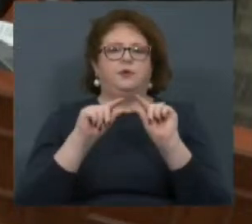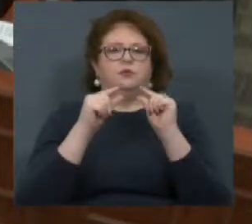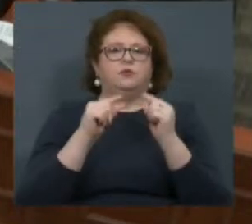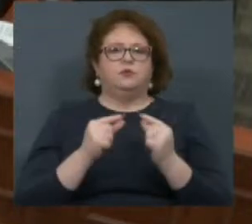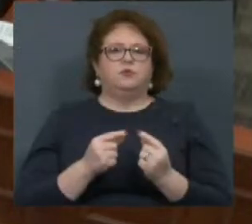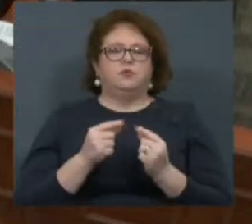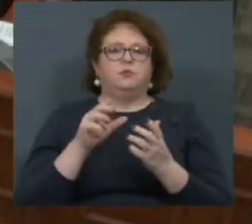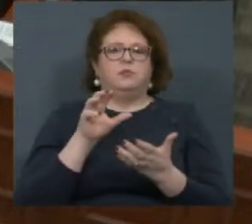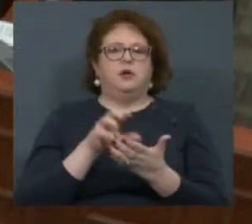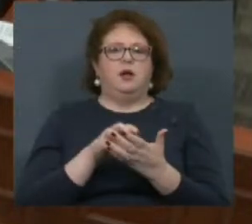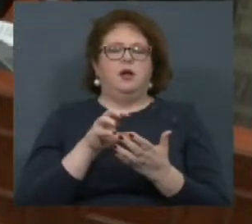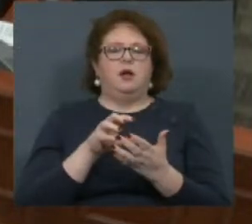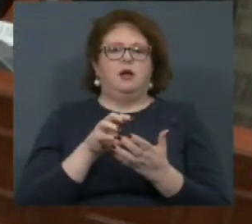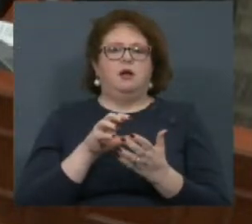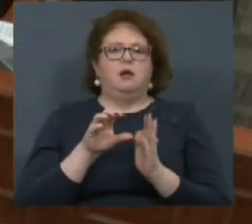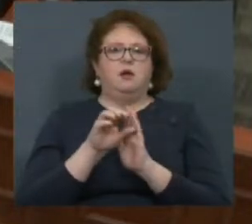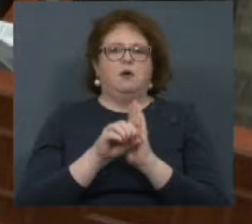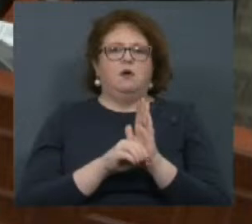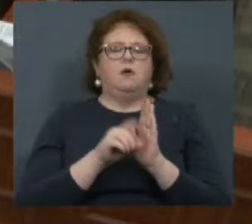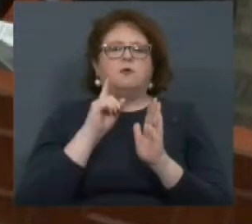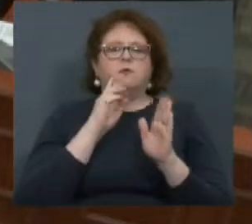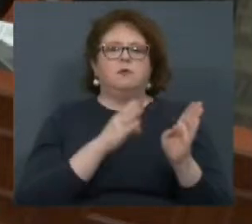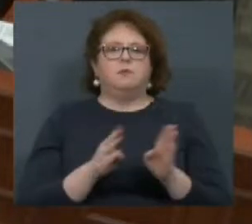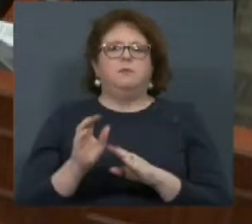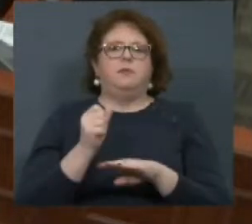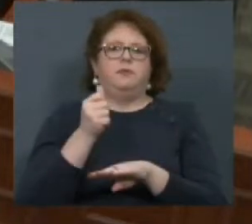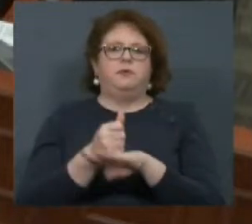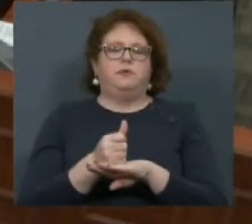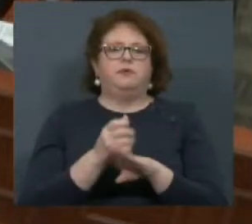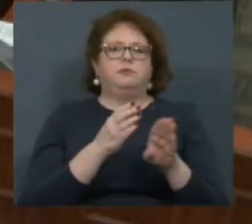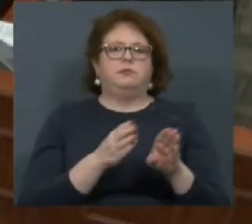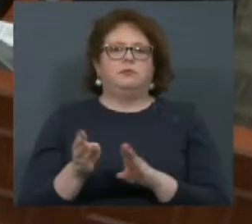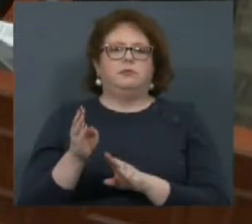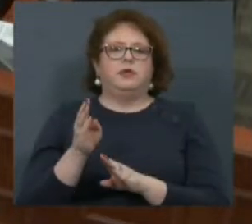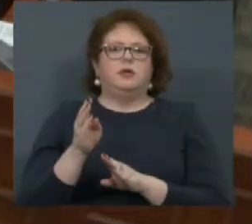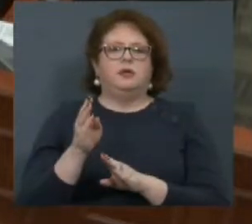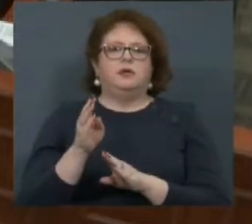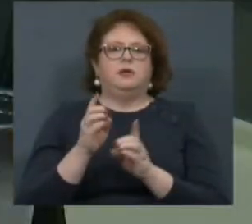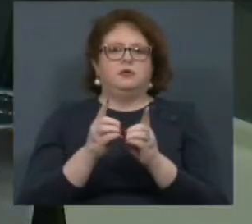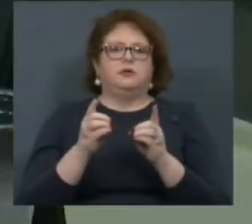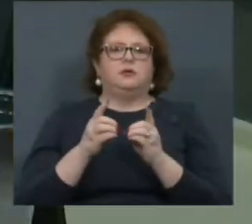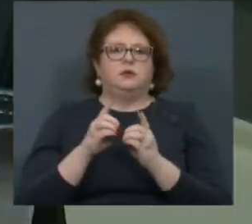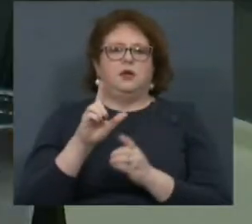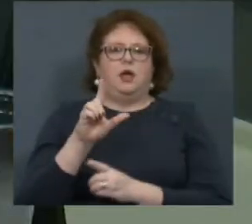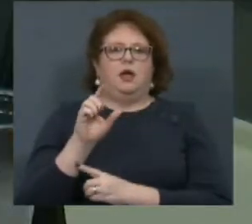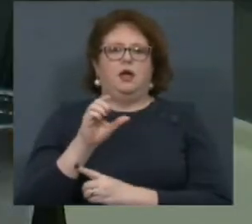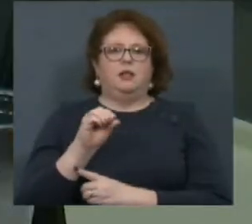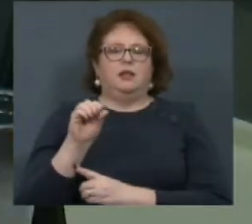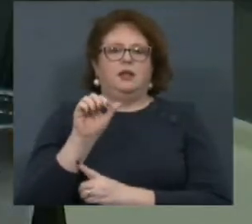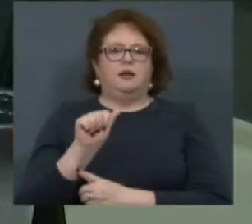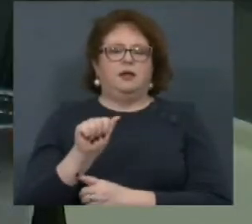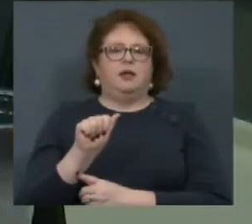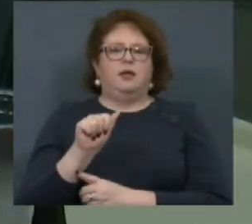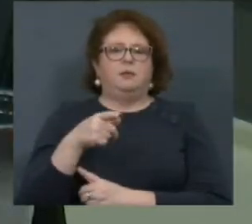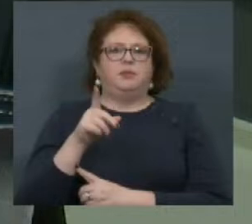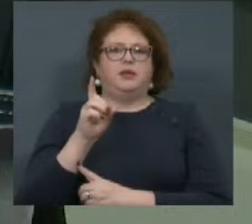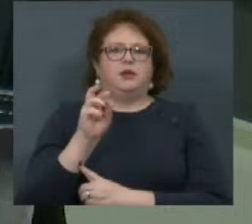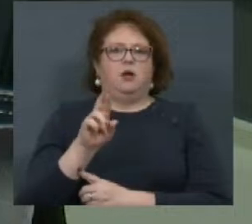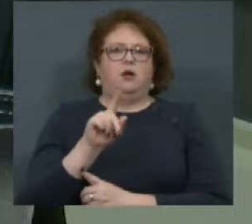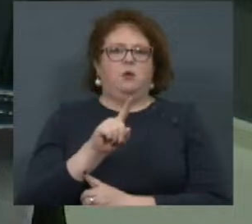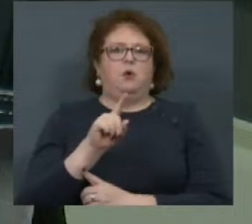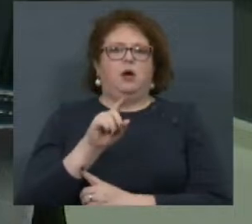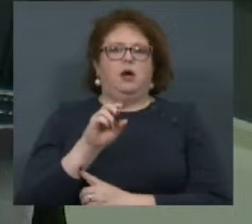An ordinance approving a planned zoning development to establish a planned district residential titled LNA Enterprises PDR located at